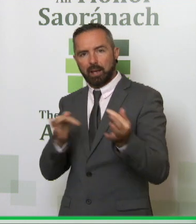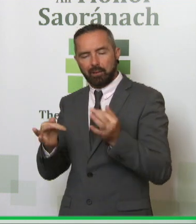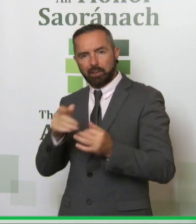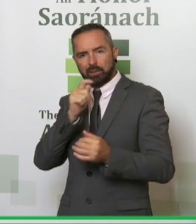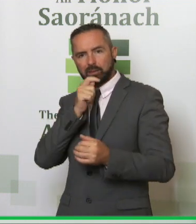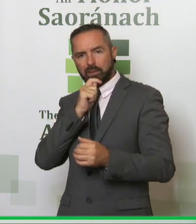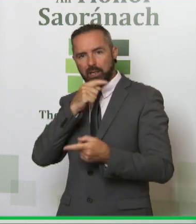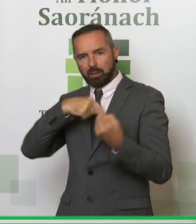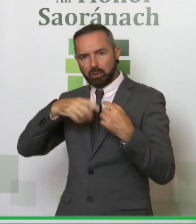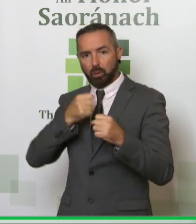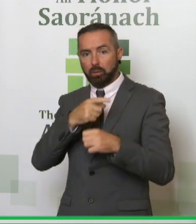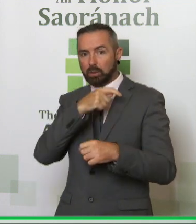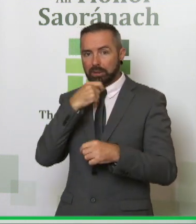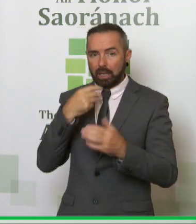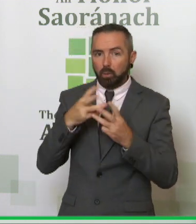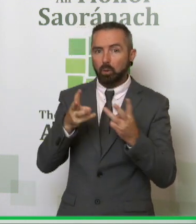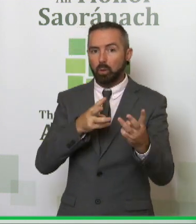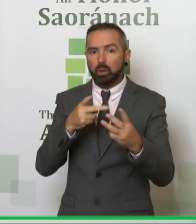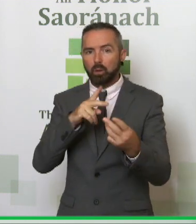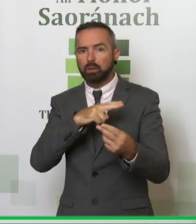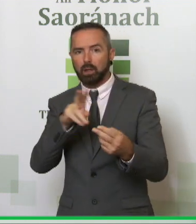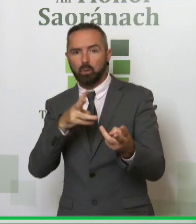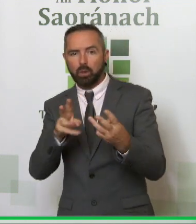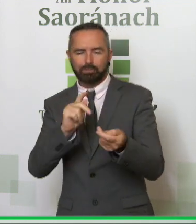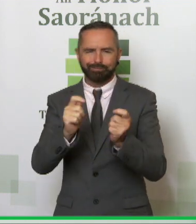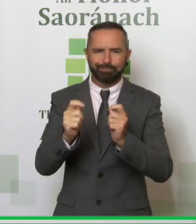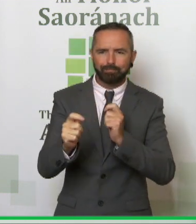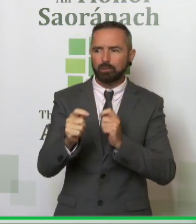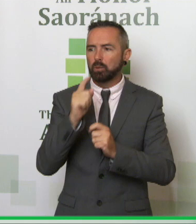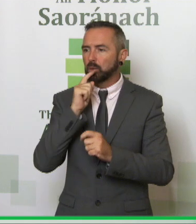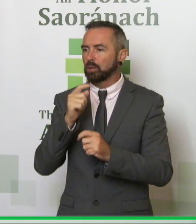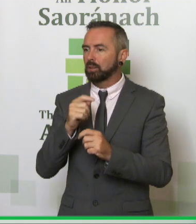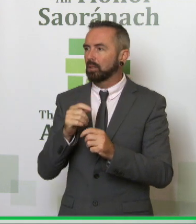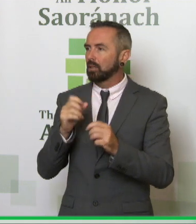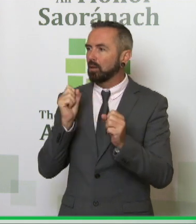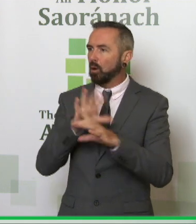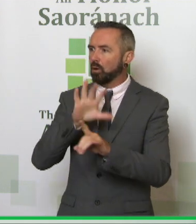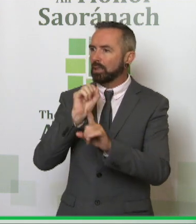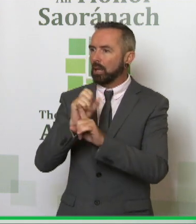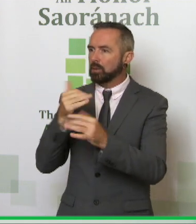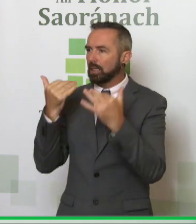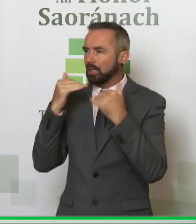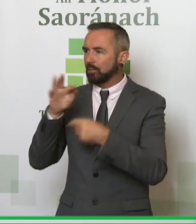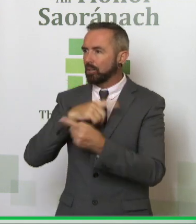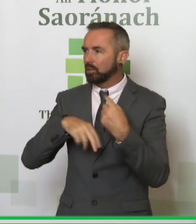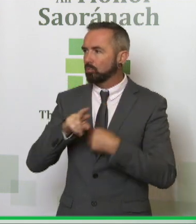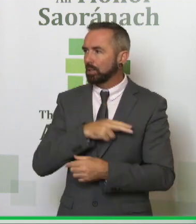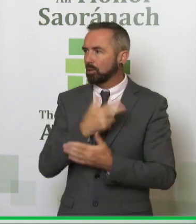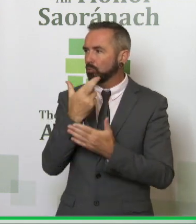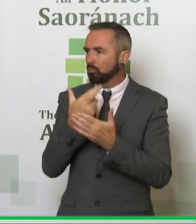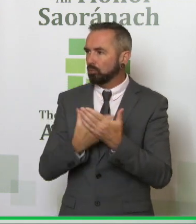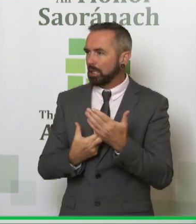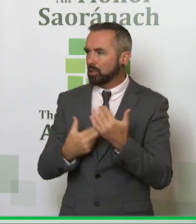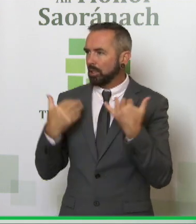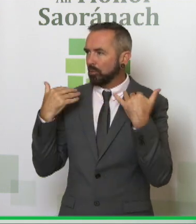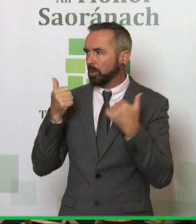said, what you thought, what worked, and we try to adapt based on it. But behind us, capturing all that data that they've captured for us is really rich. So thanks,